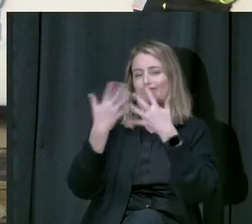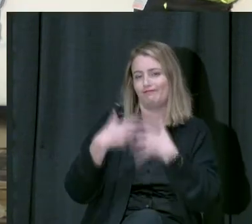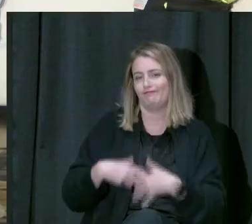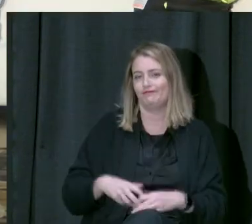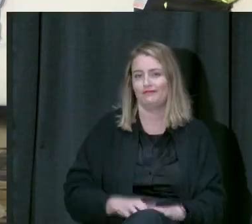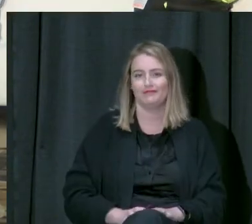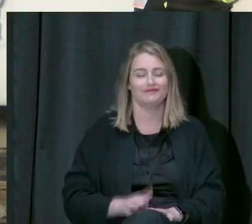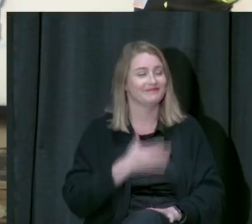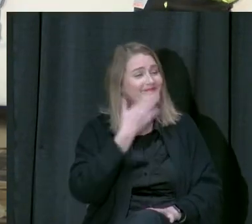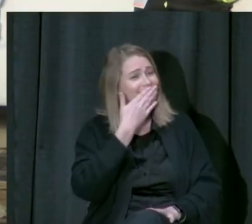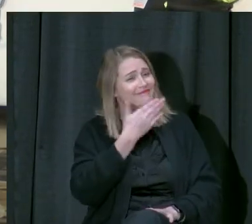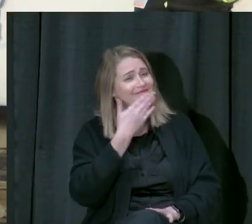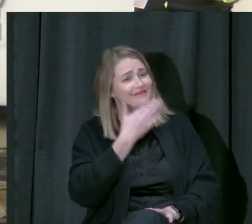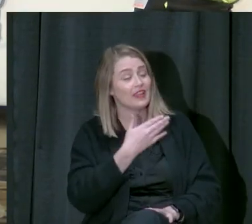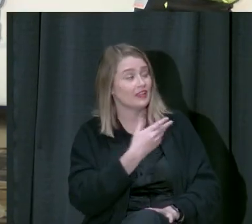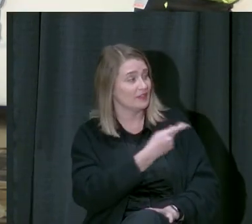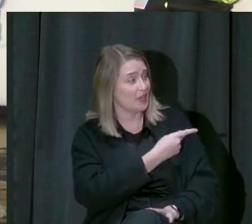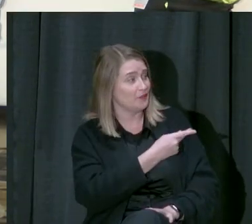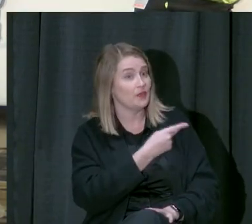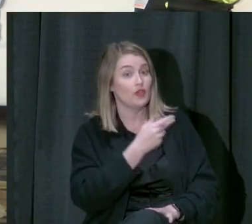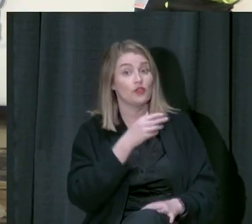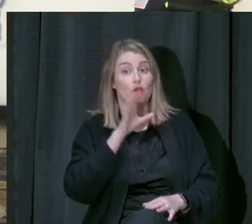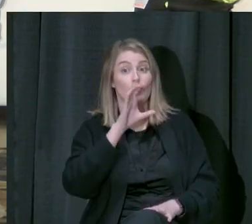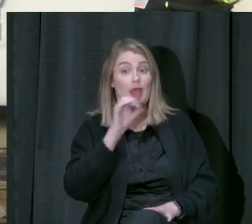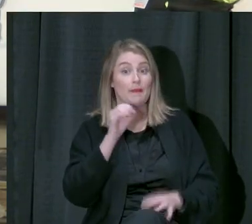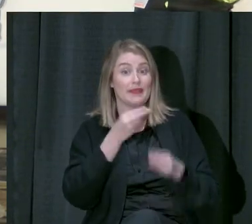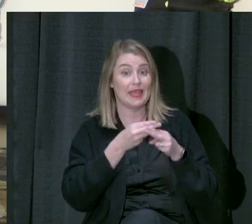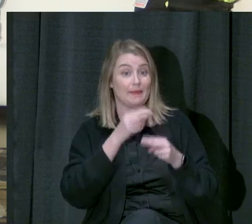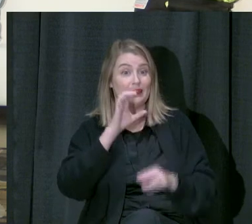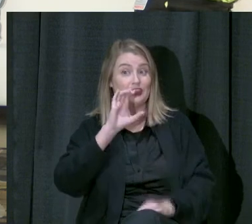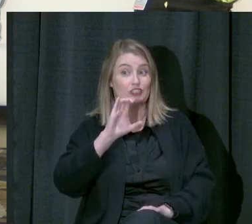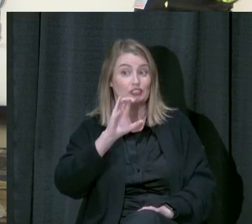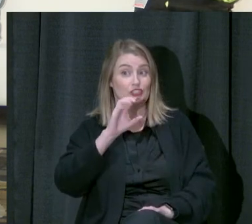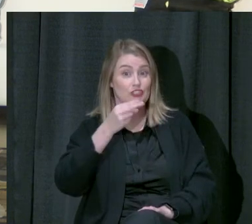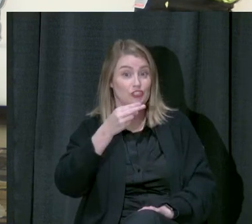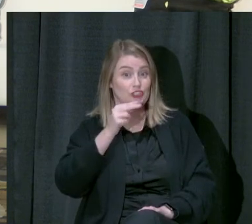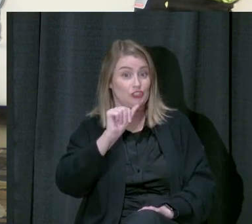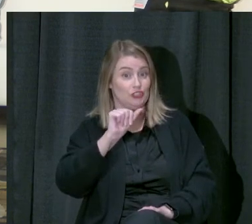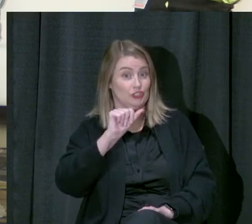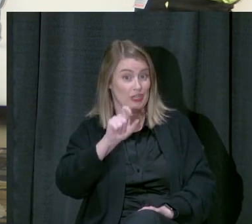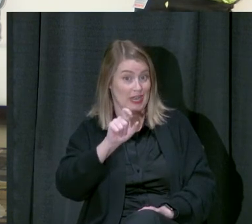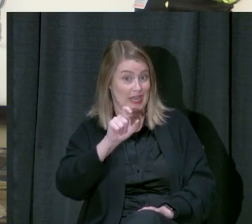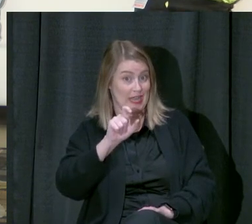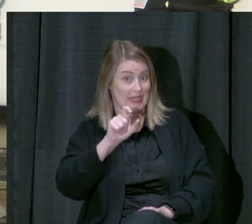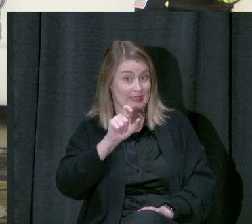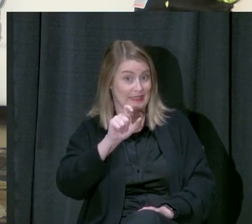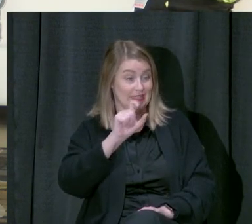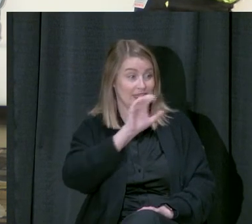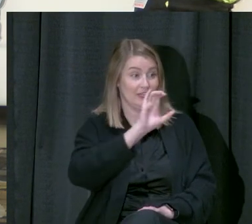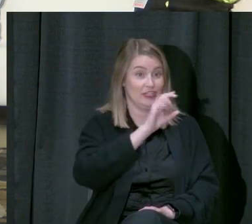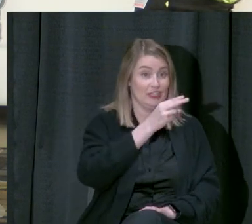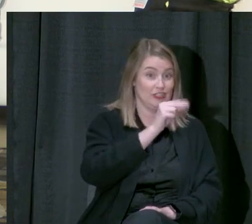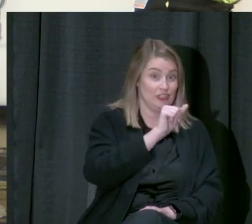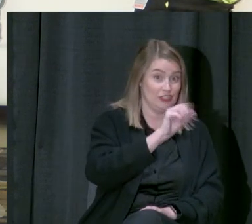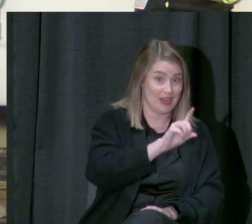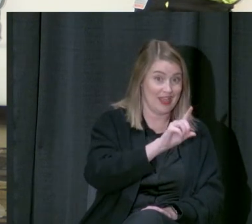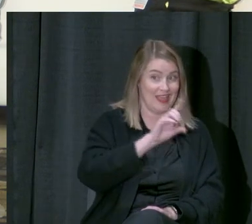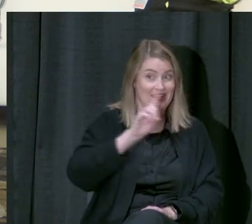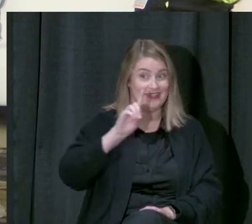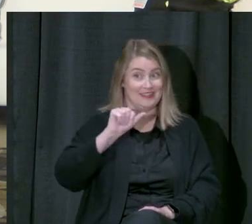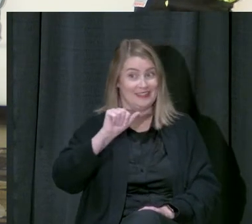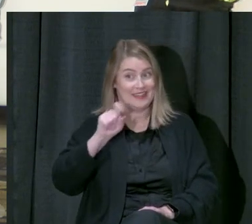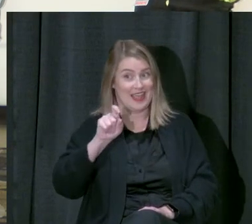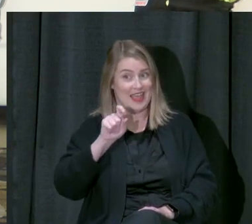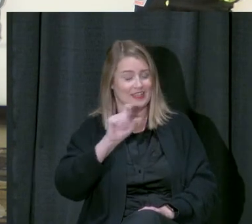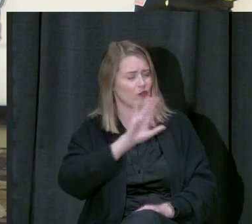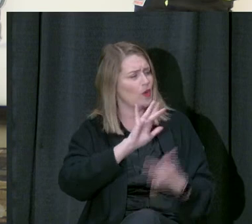thank you. Thank you both. So the company is Chax. Right. Dax Castro. Chad Chelius, website.